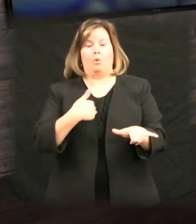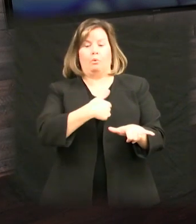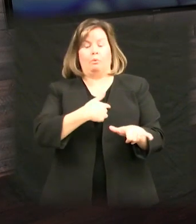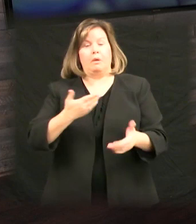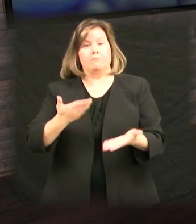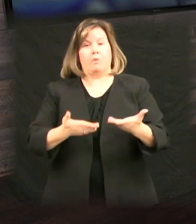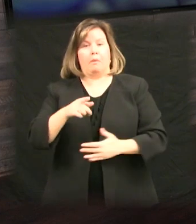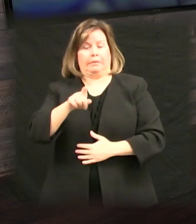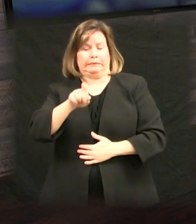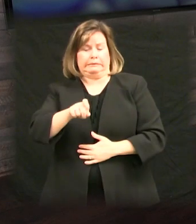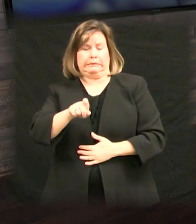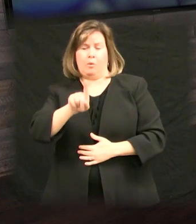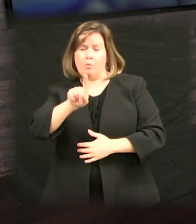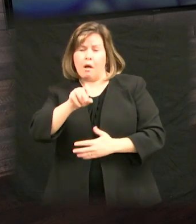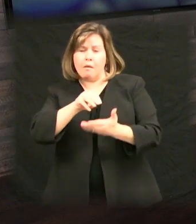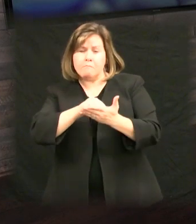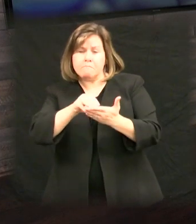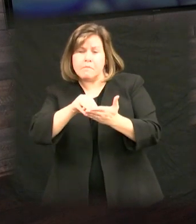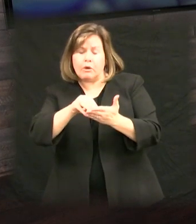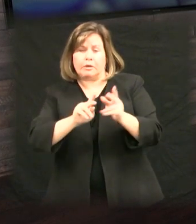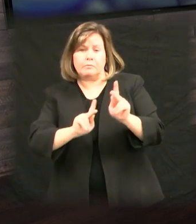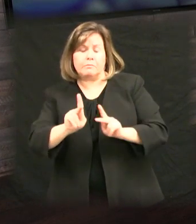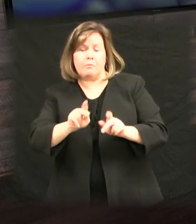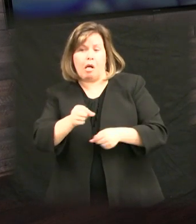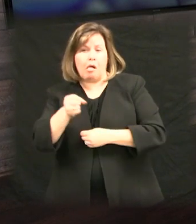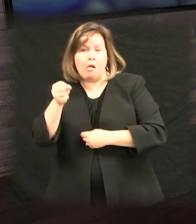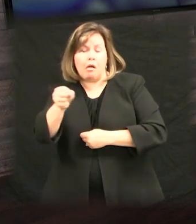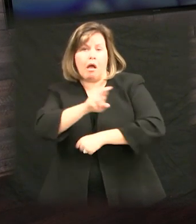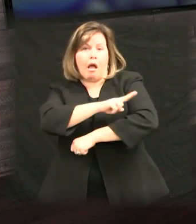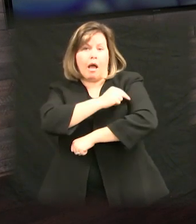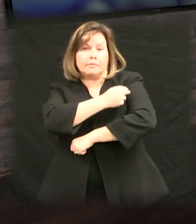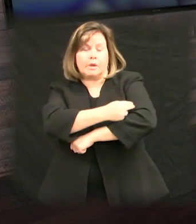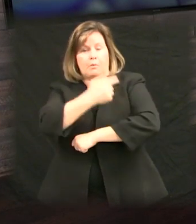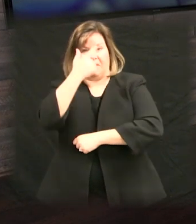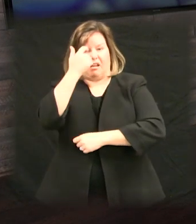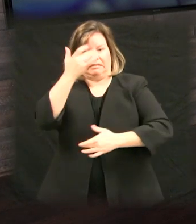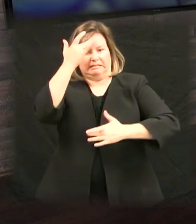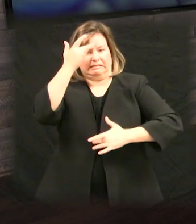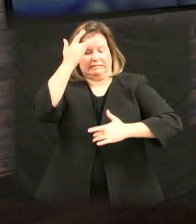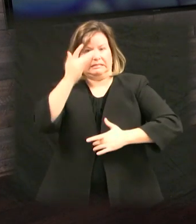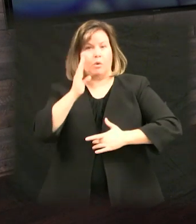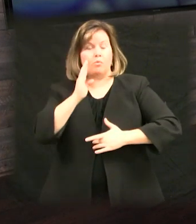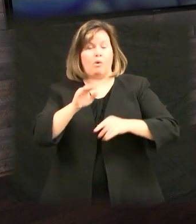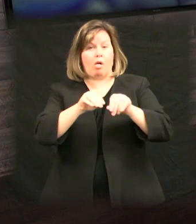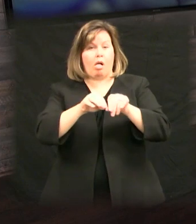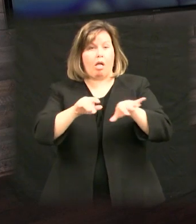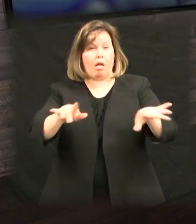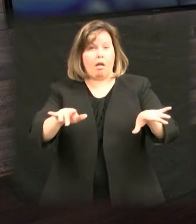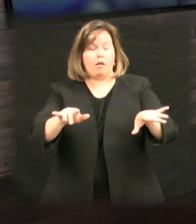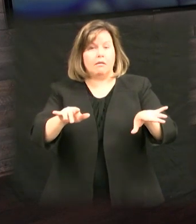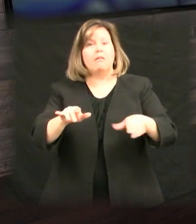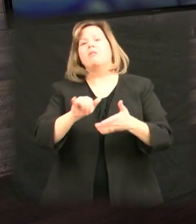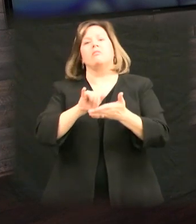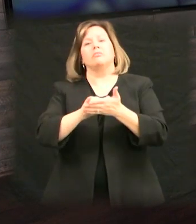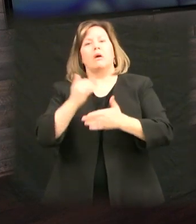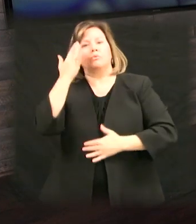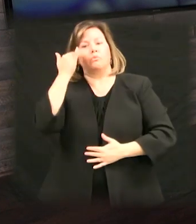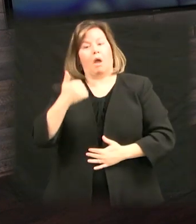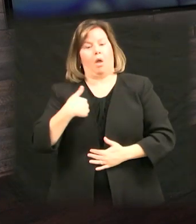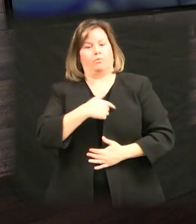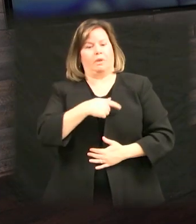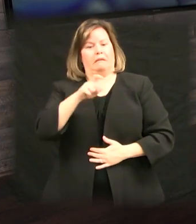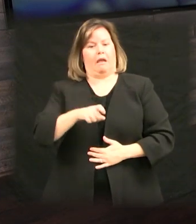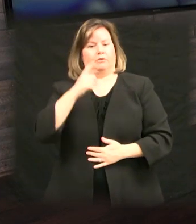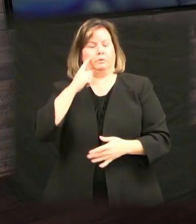a need for about 1 million hospitalizations in the coming months, and up to a couple 100,000